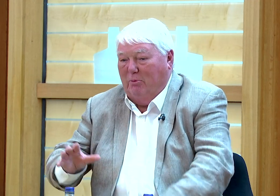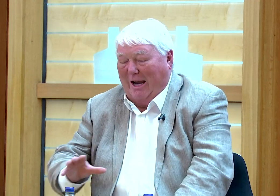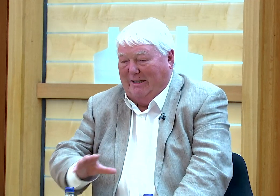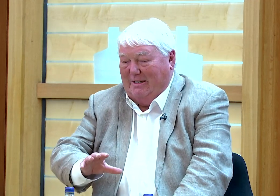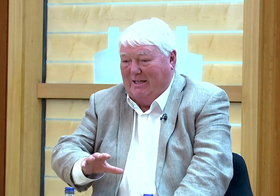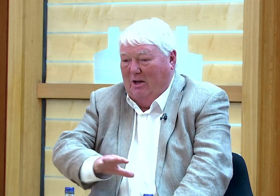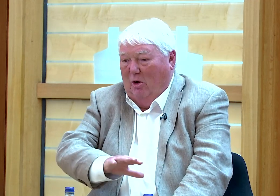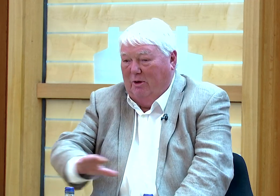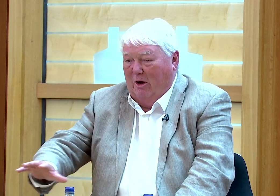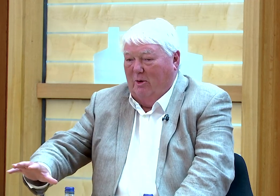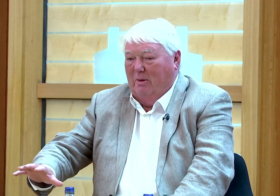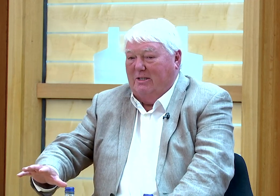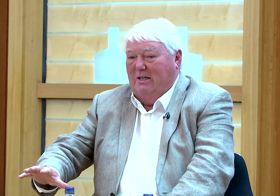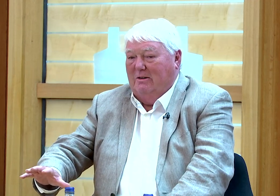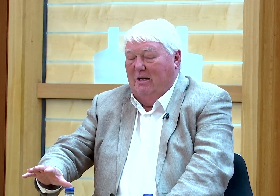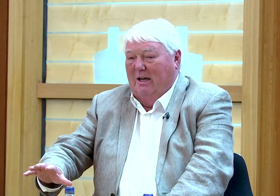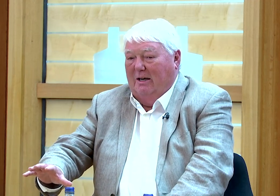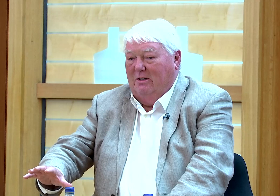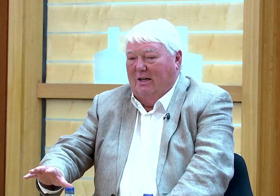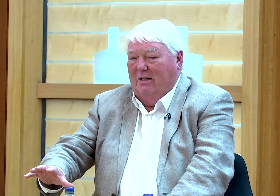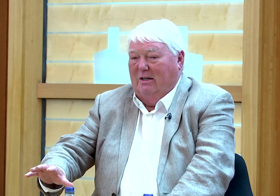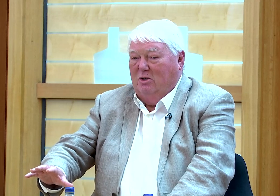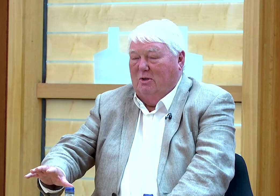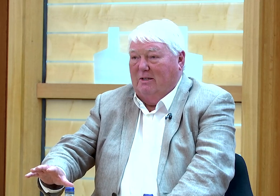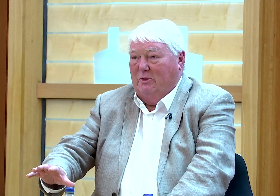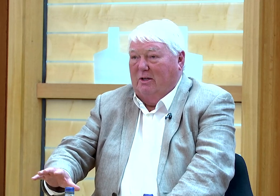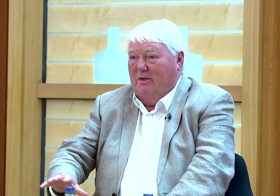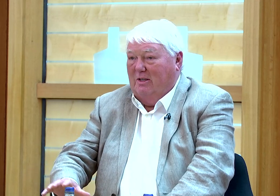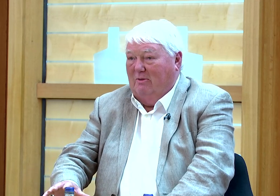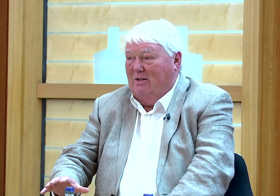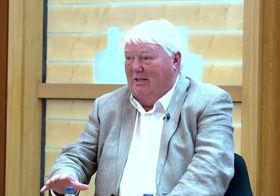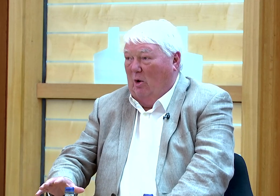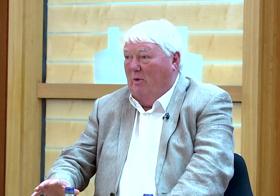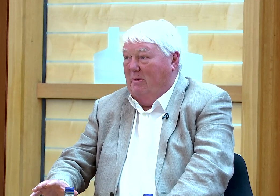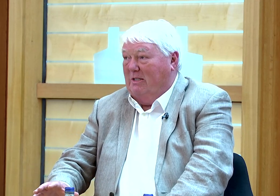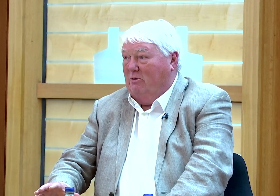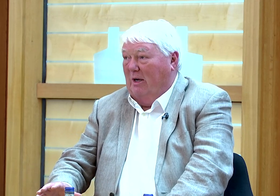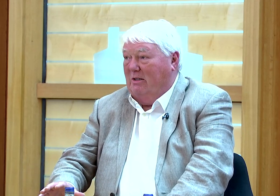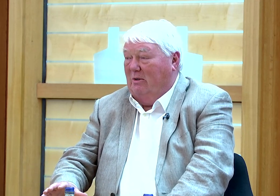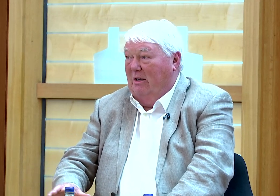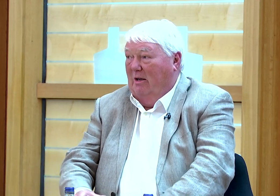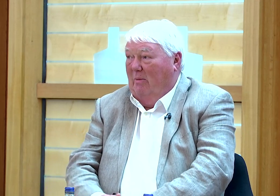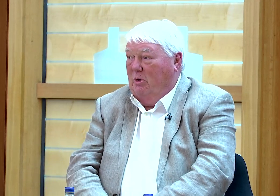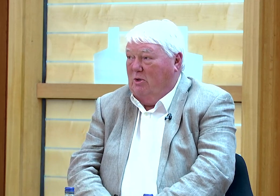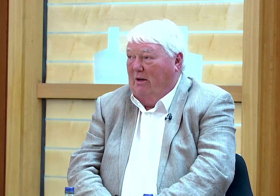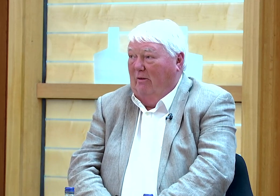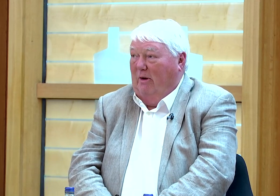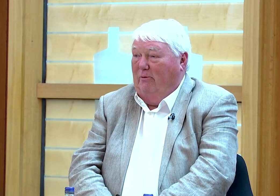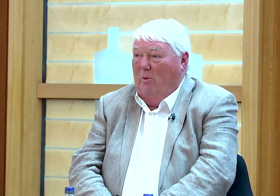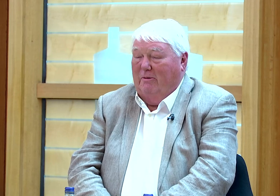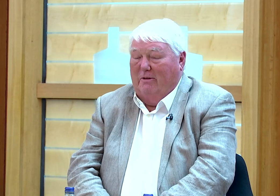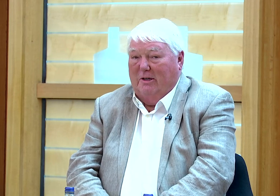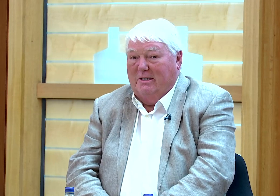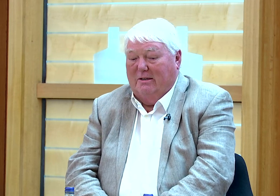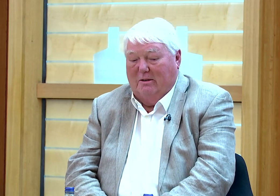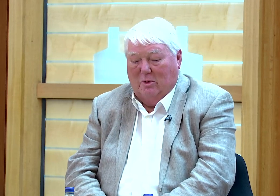believe in practice, on the ground among senior and indeed junior civil servants, they just get on with the business of trying to produce a